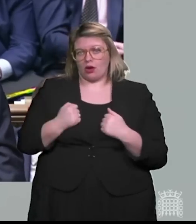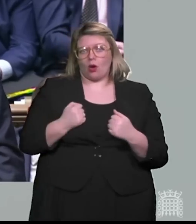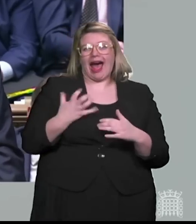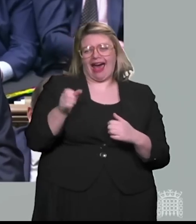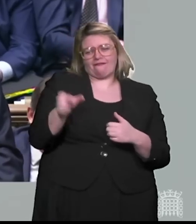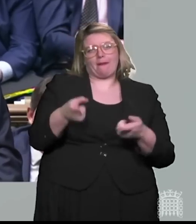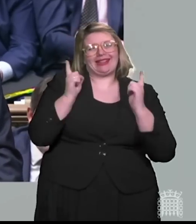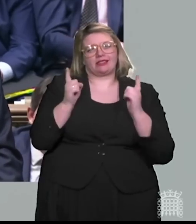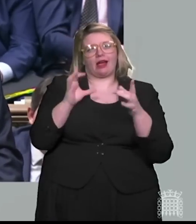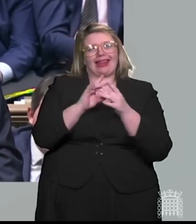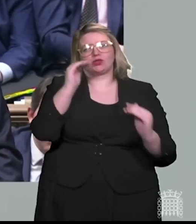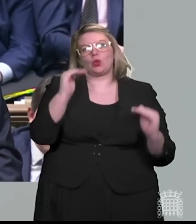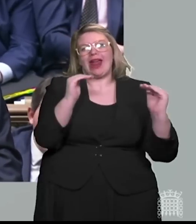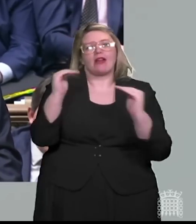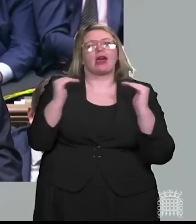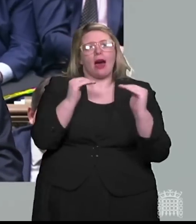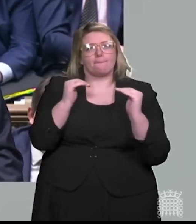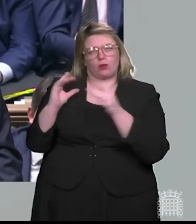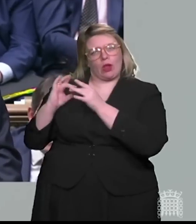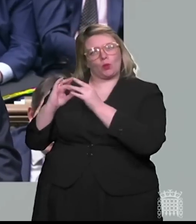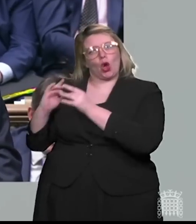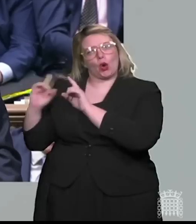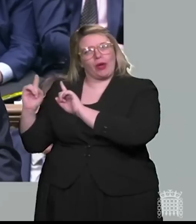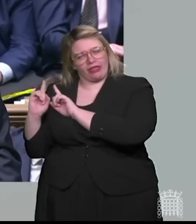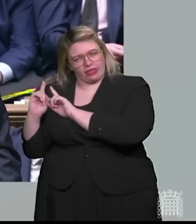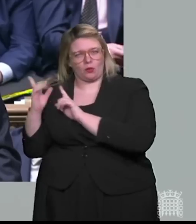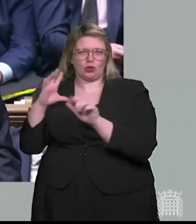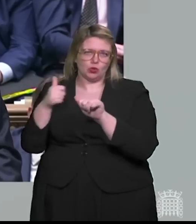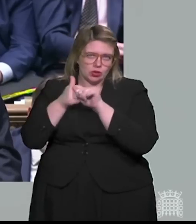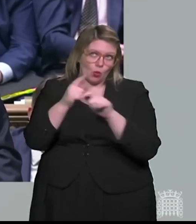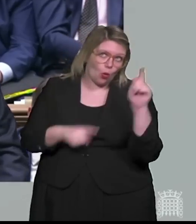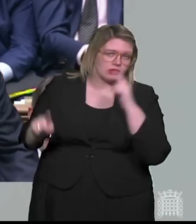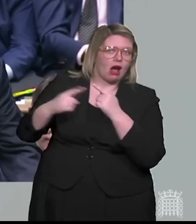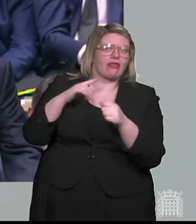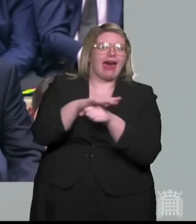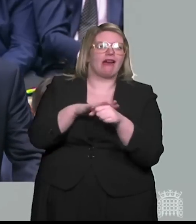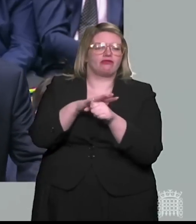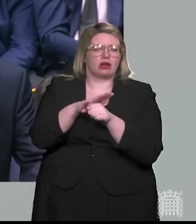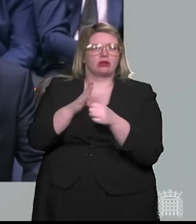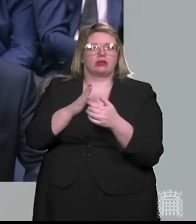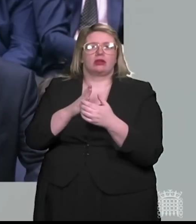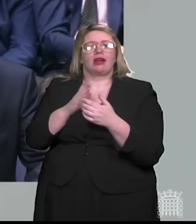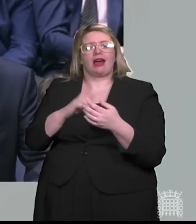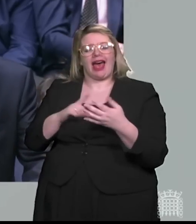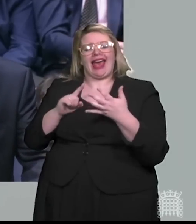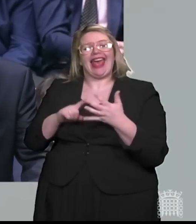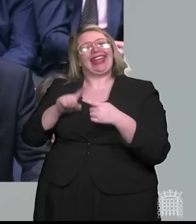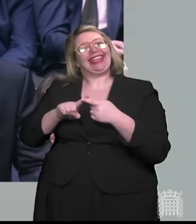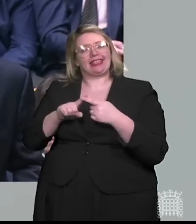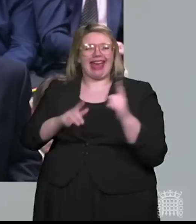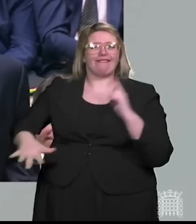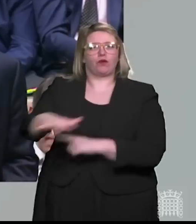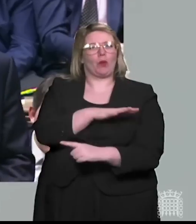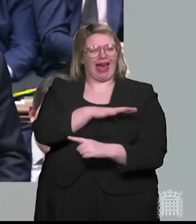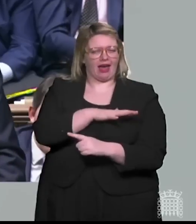Secretary, I also want to give some further support to levelling up areas under the E of everywhere.